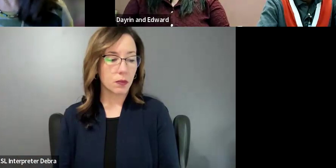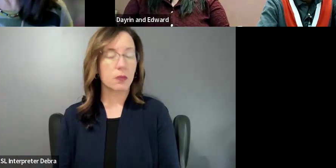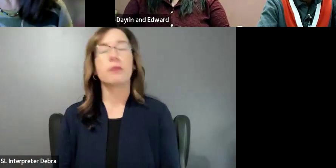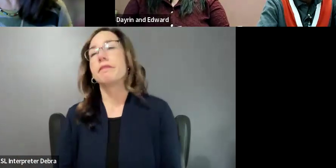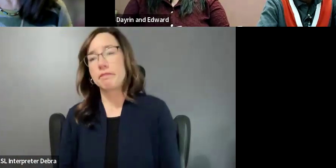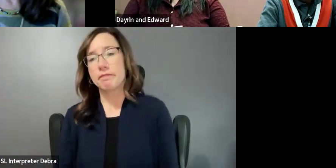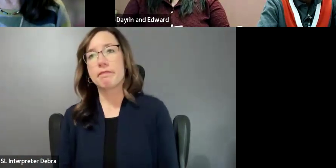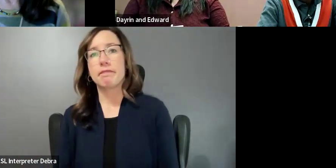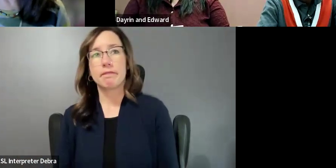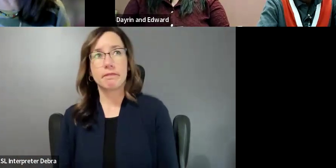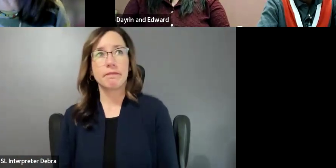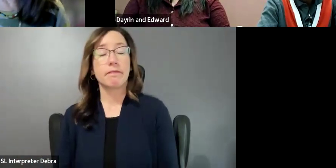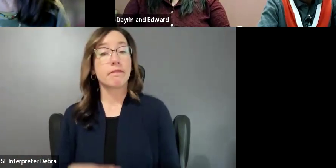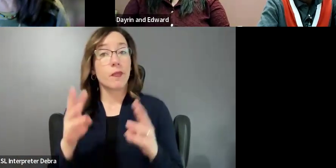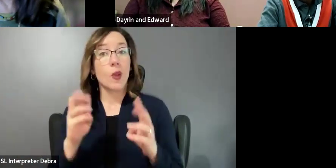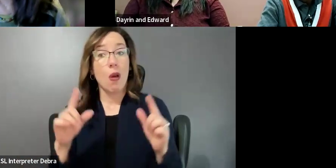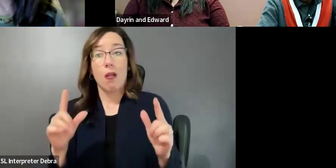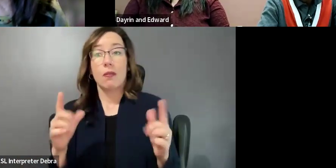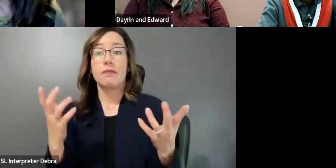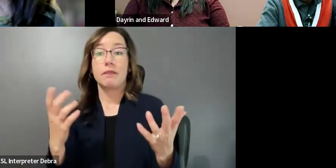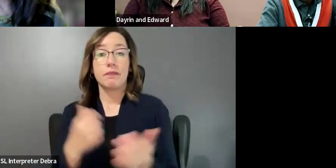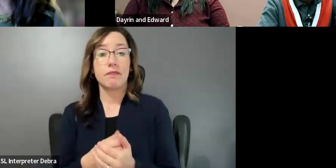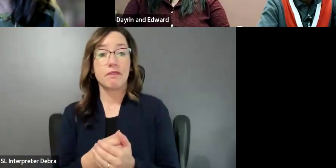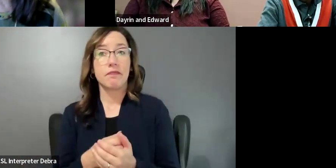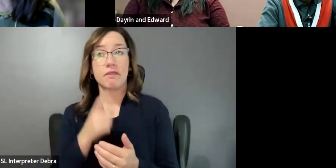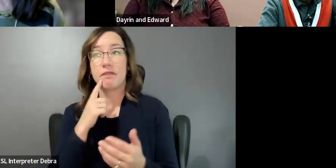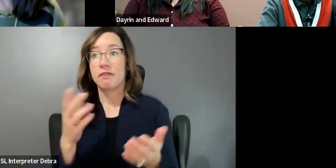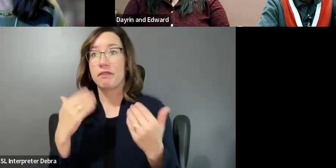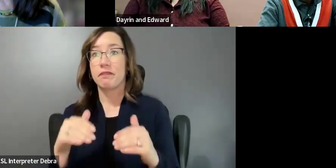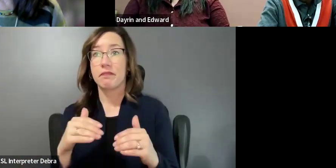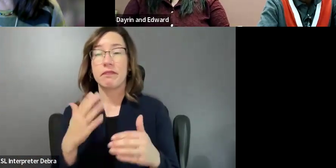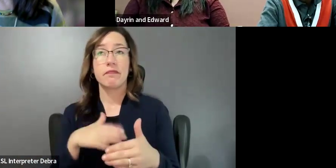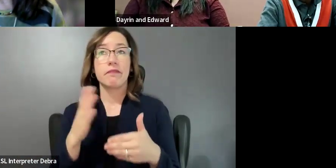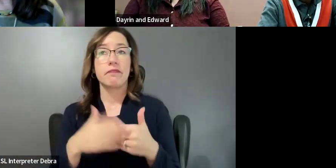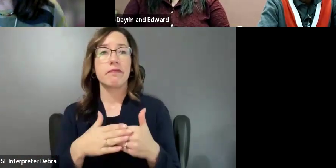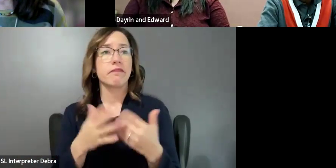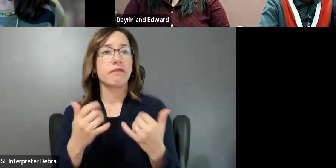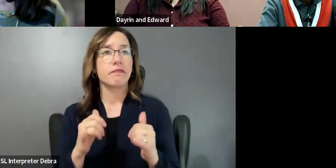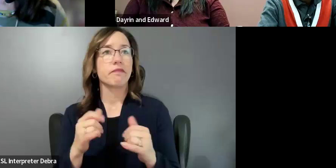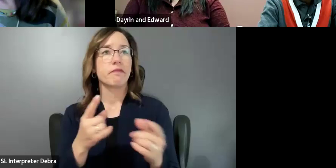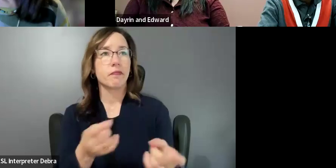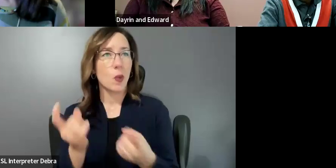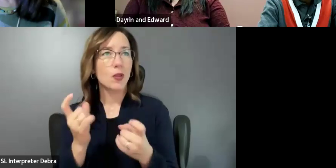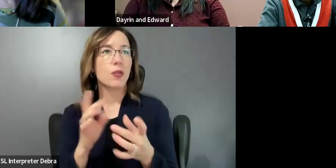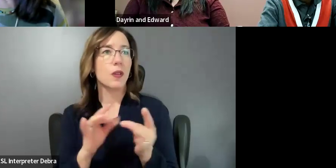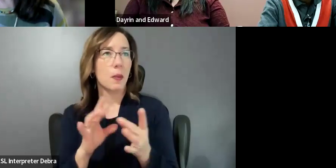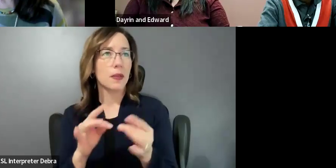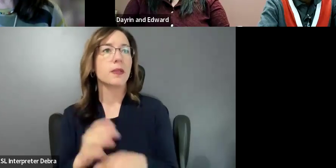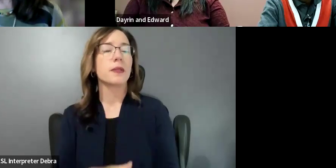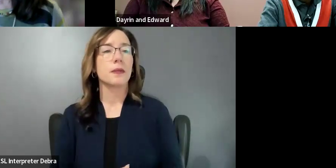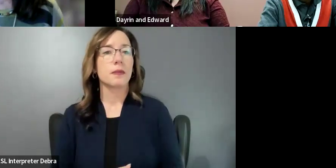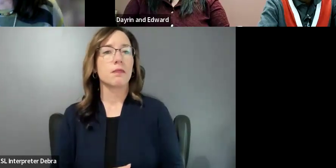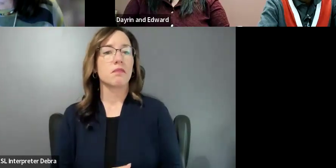Well, I think we can go on to the next slide. We can still take questions or comments in the chat, but just